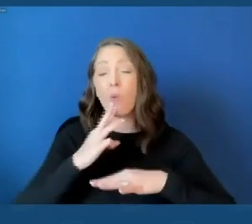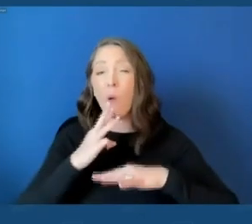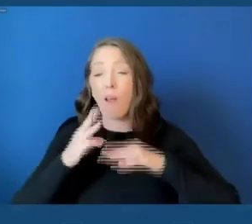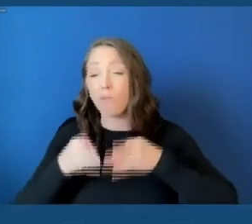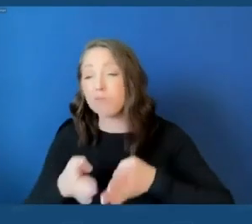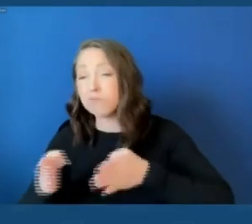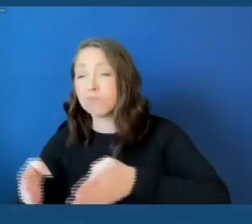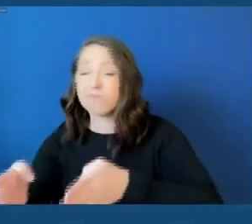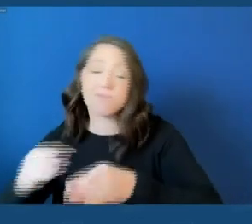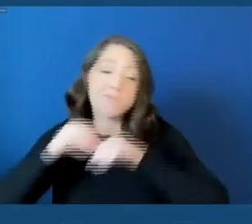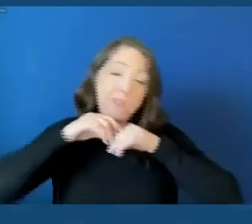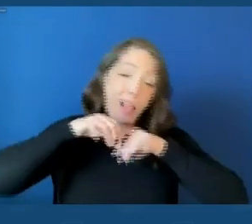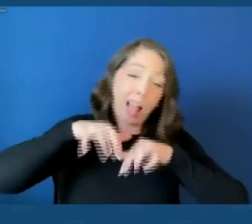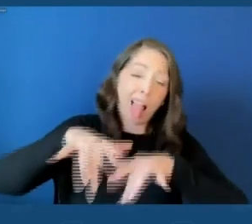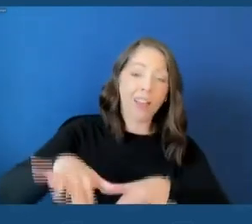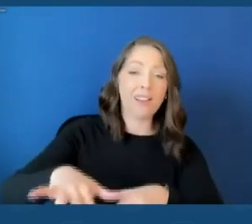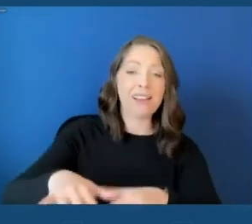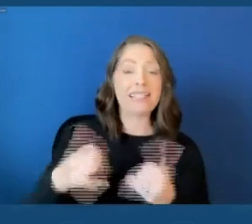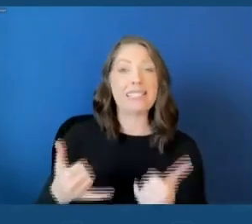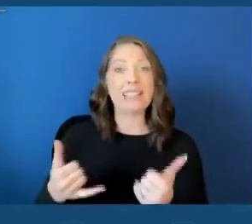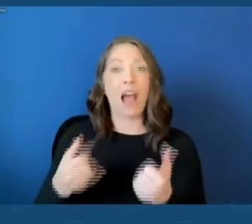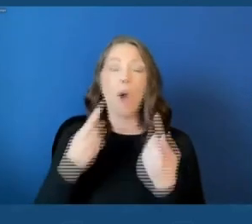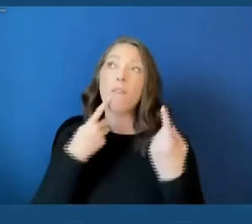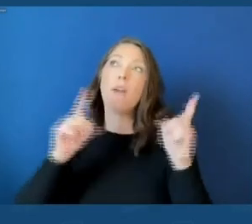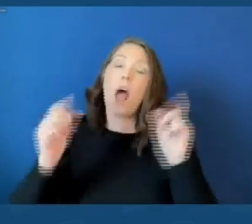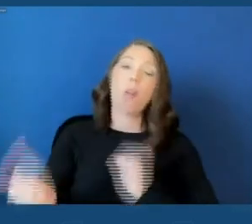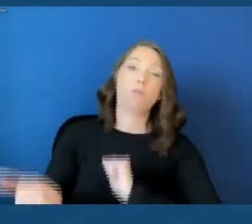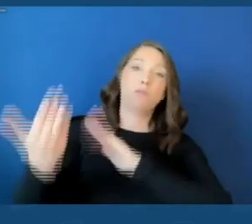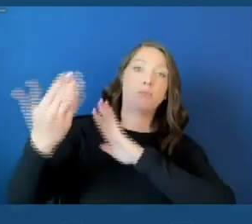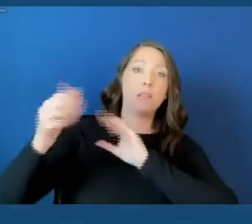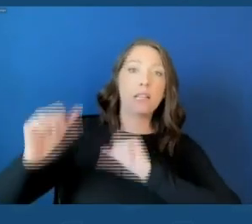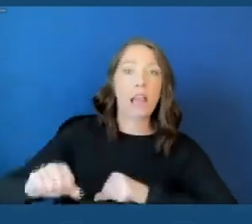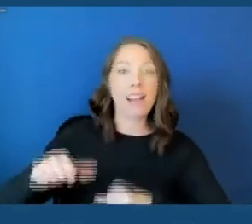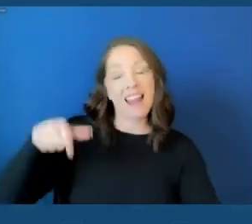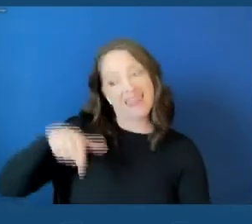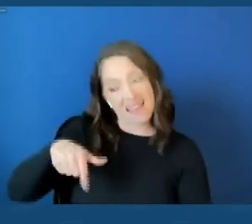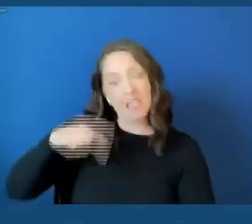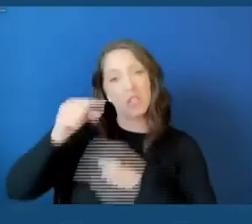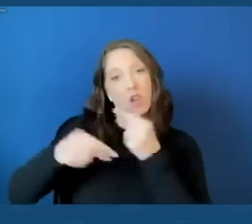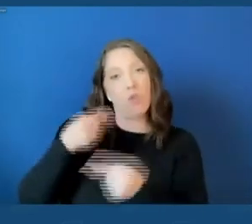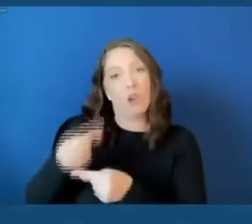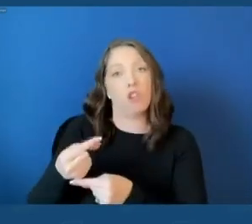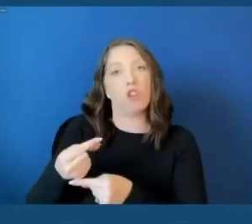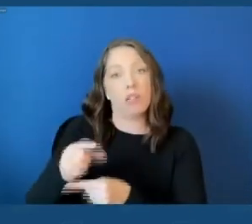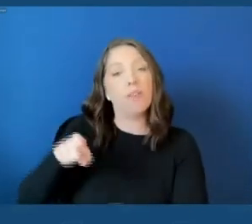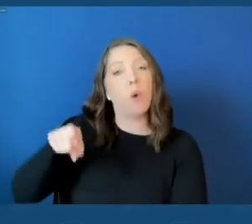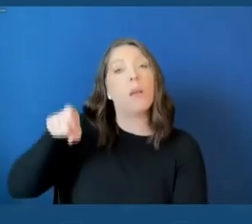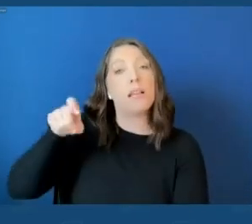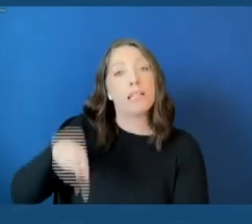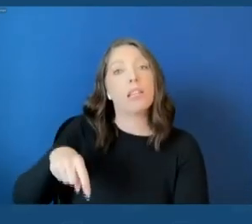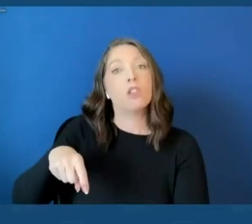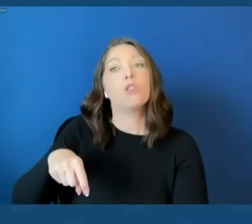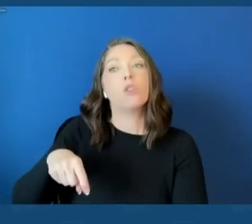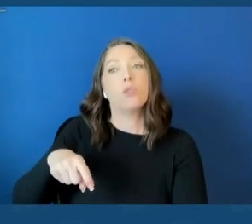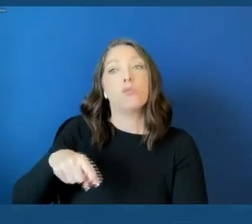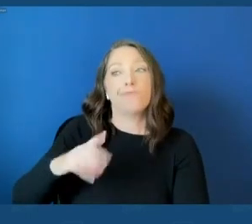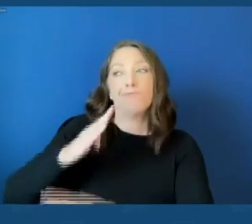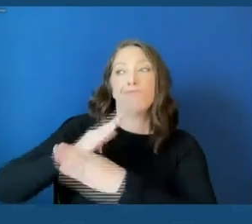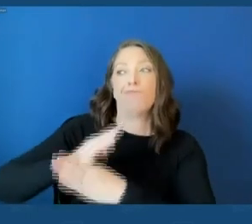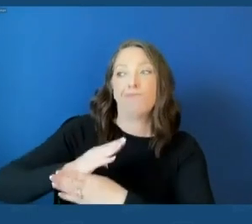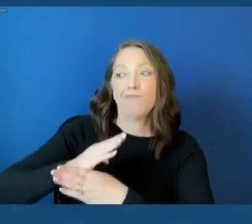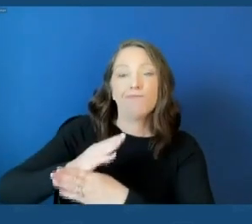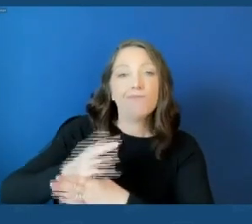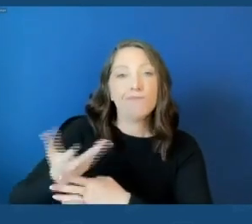we can finally address it. And it was said earlier, this is the generation that will have to make the difference. And we look at some of these large